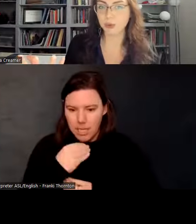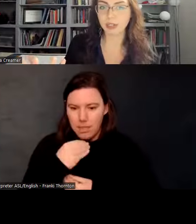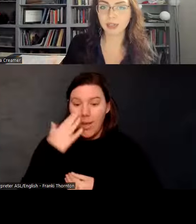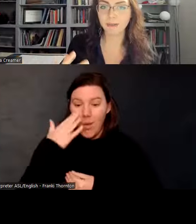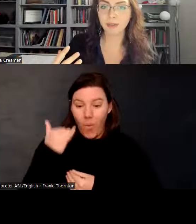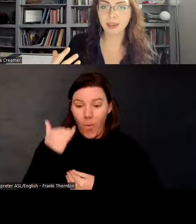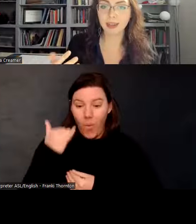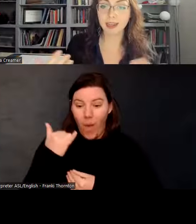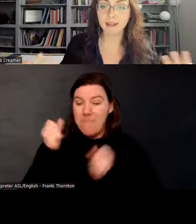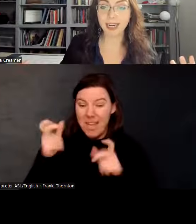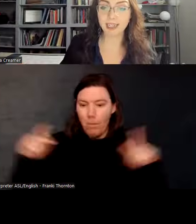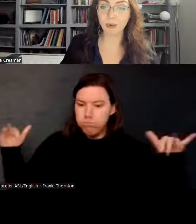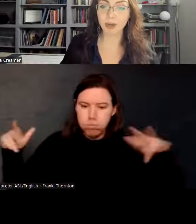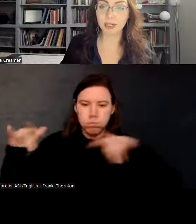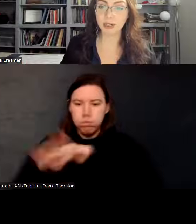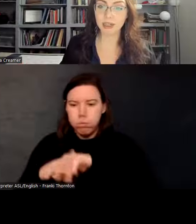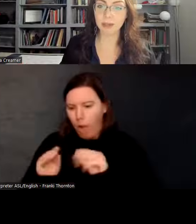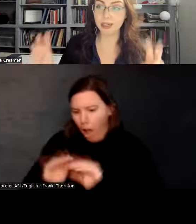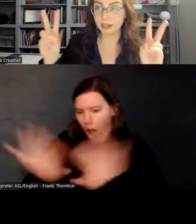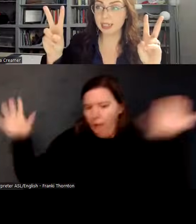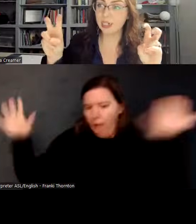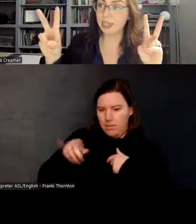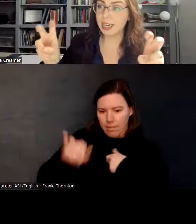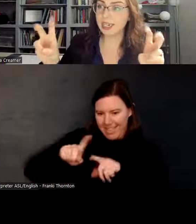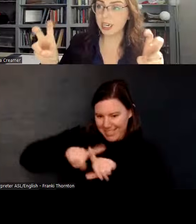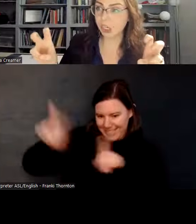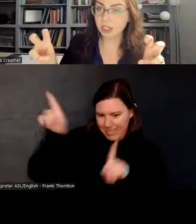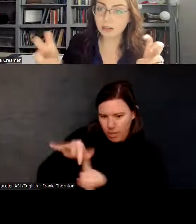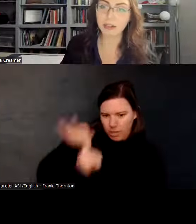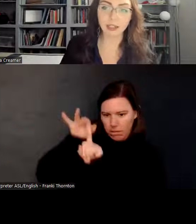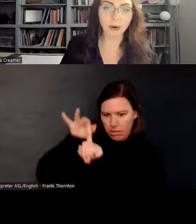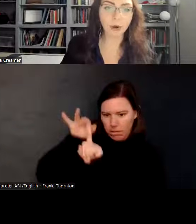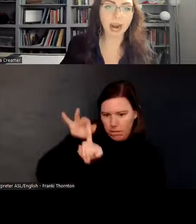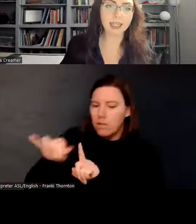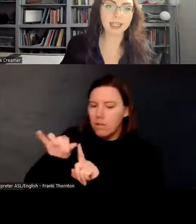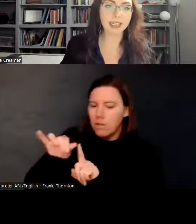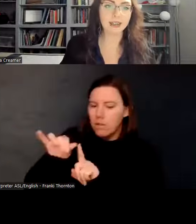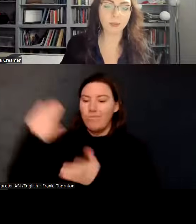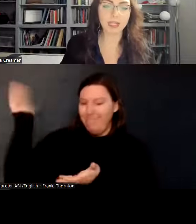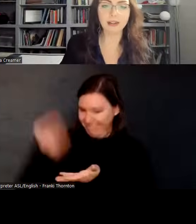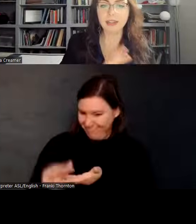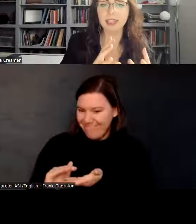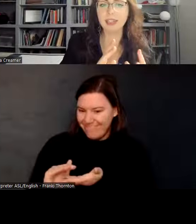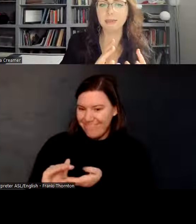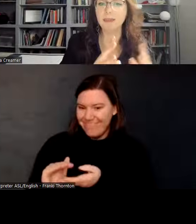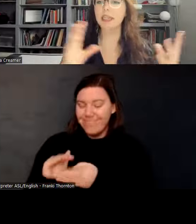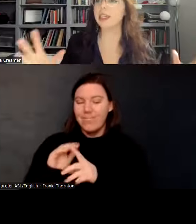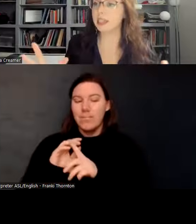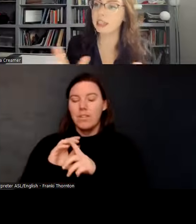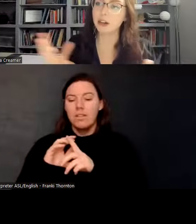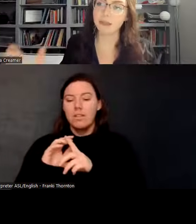participatory rituals. In the face of what appears to be an Assyrianization in local practices, we still see